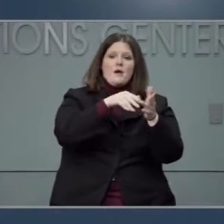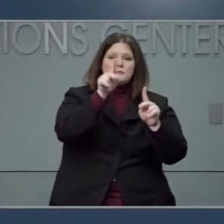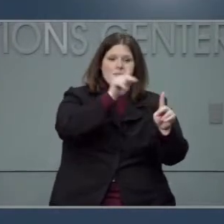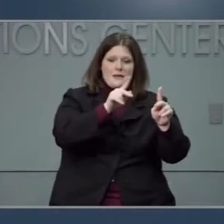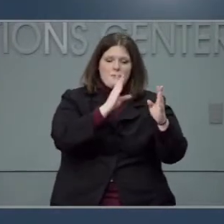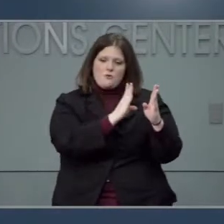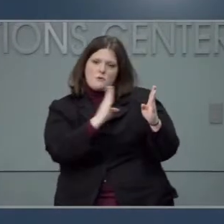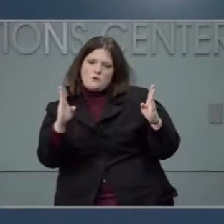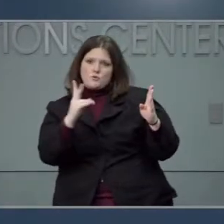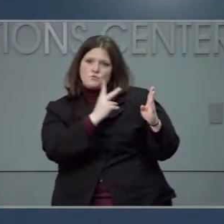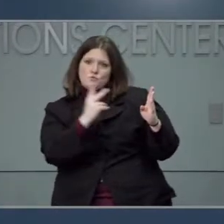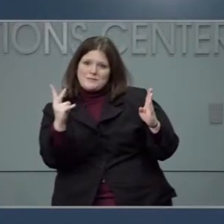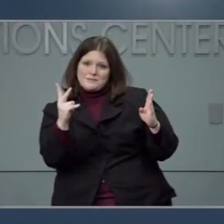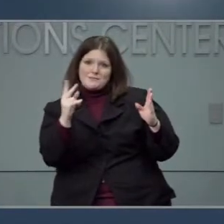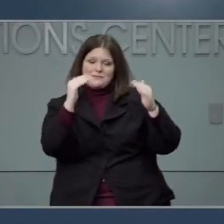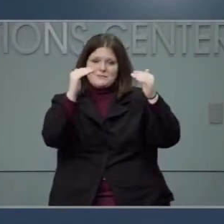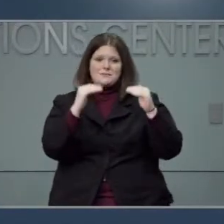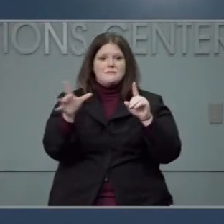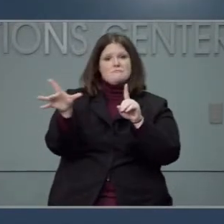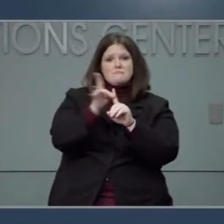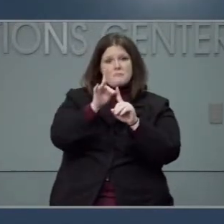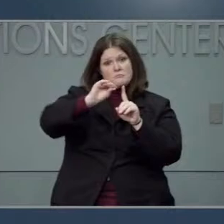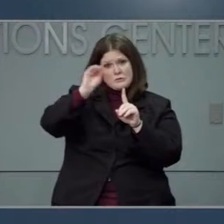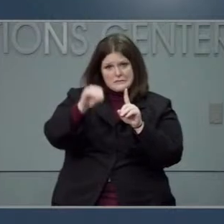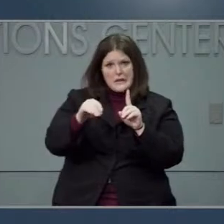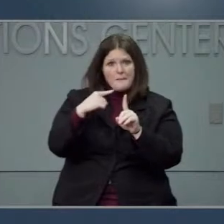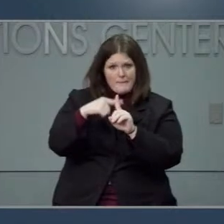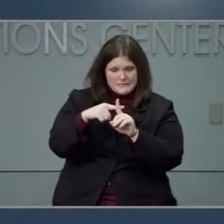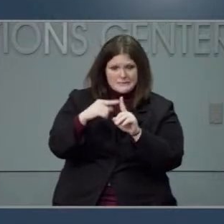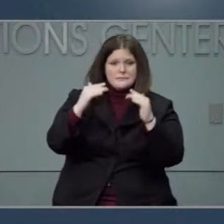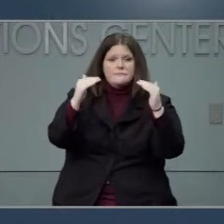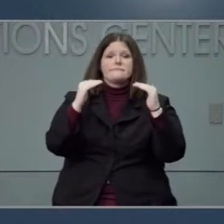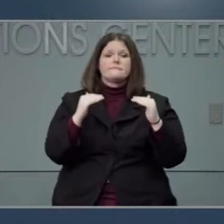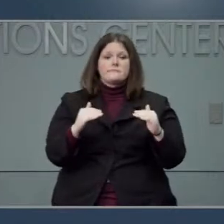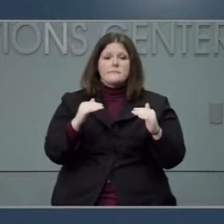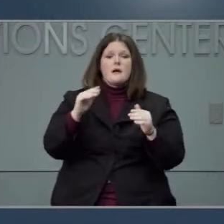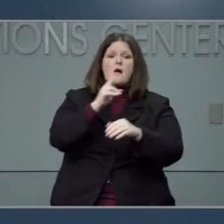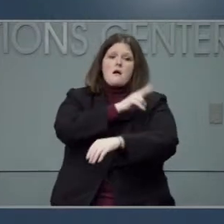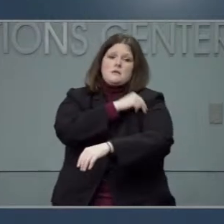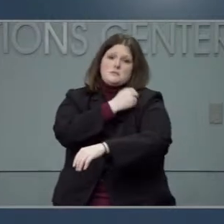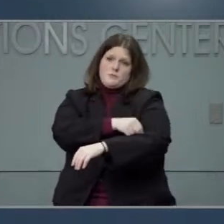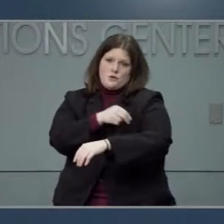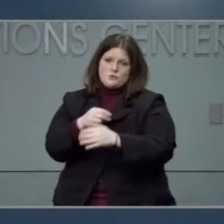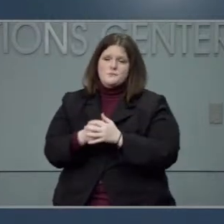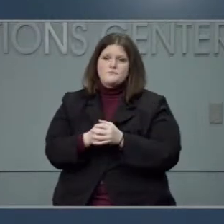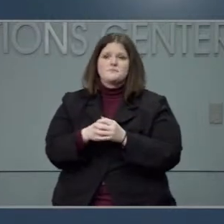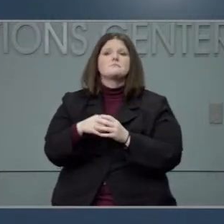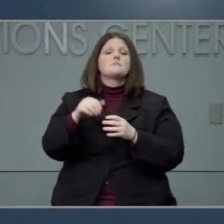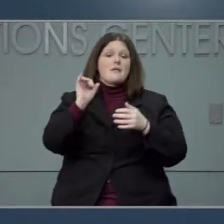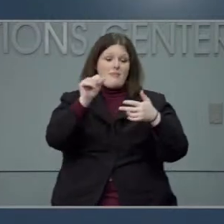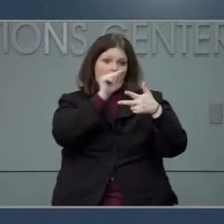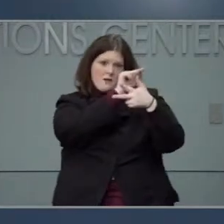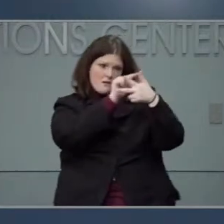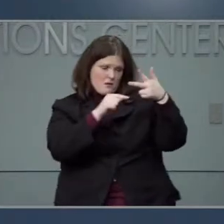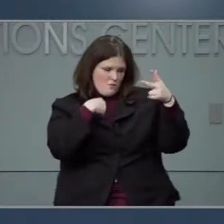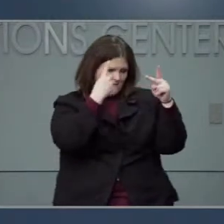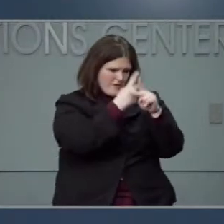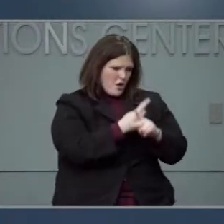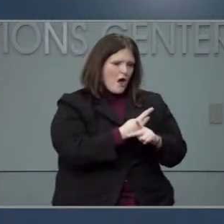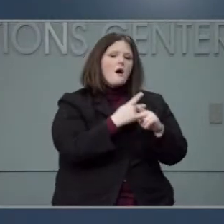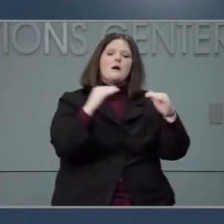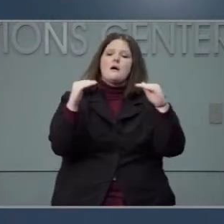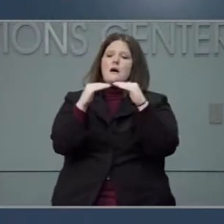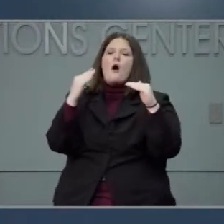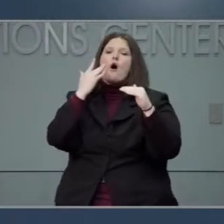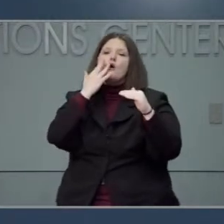impact score. Using these metrics, we categorize counties into 3 colored tiers to describe their level of viral spread